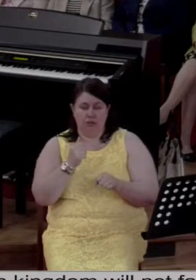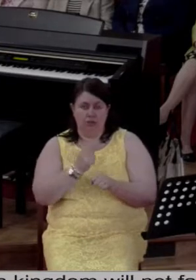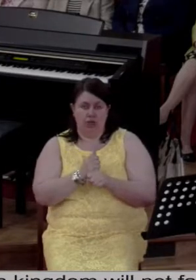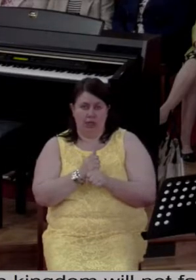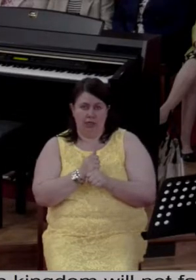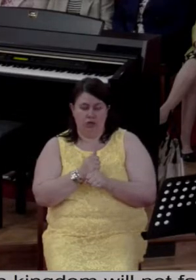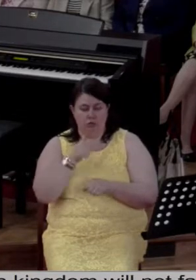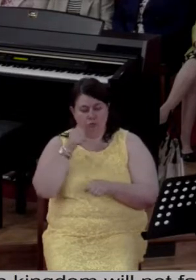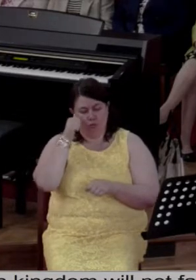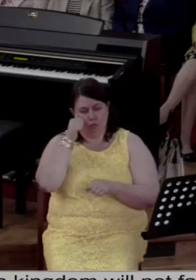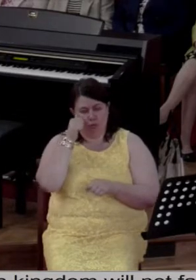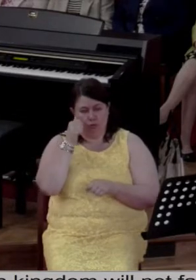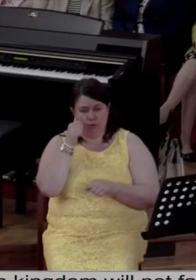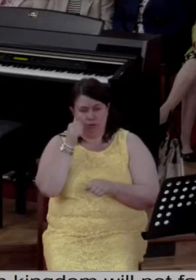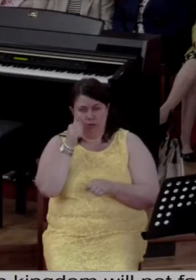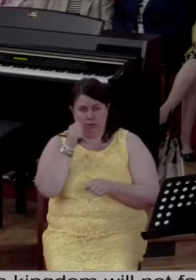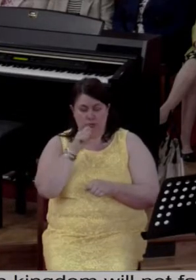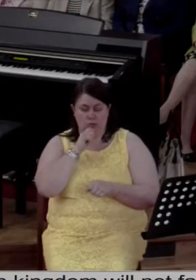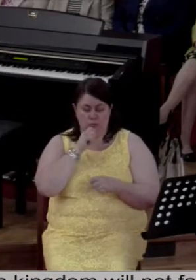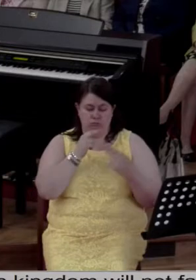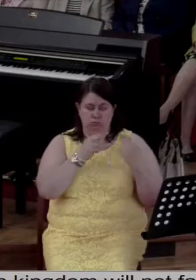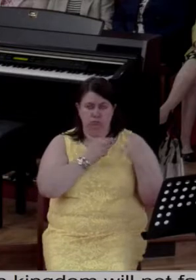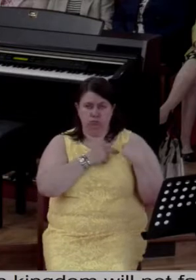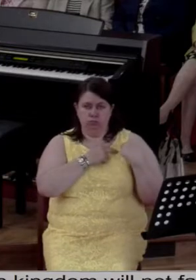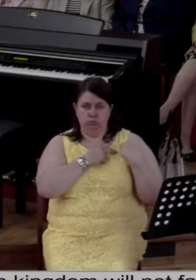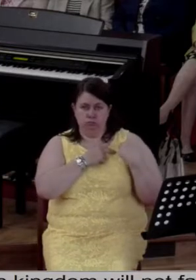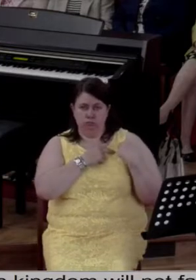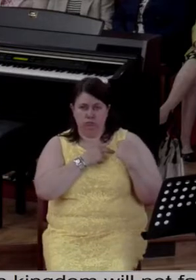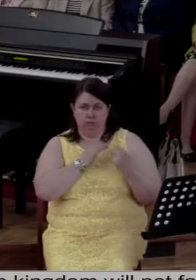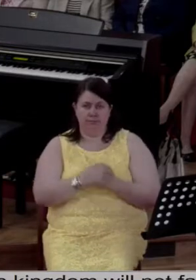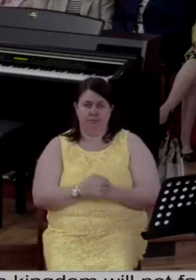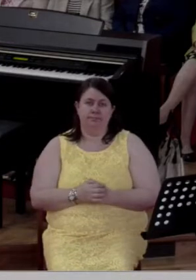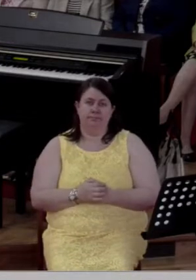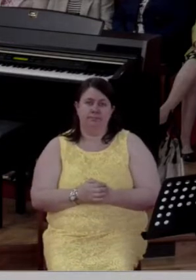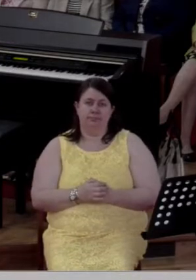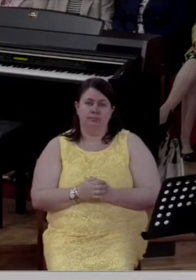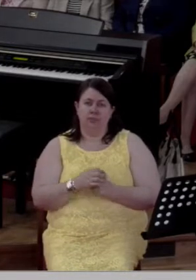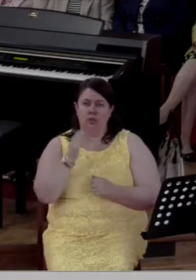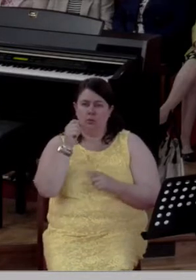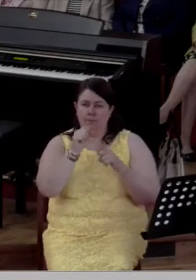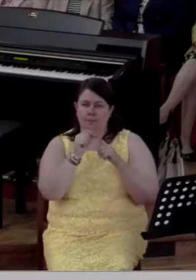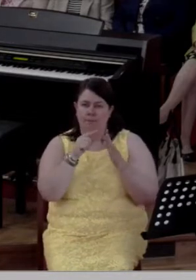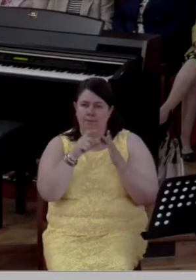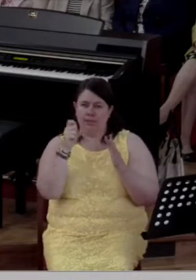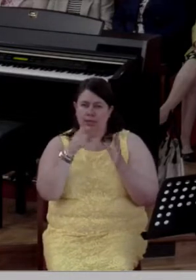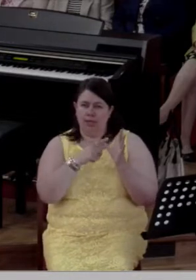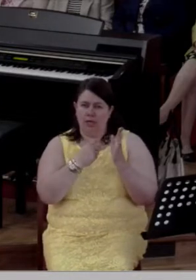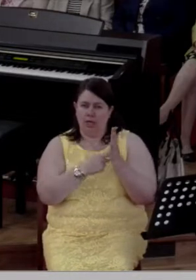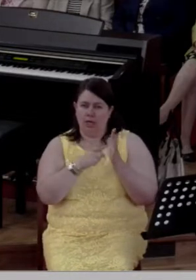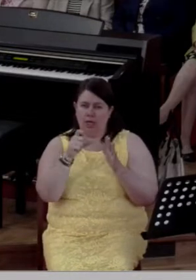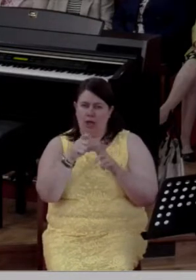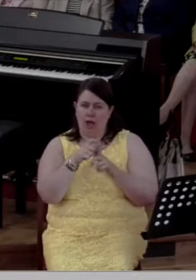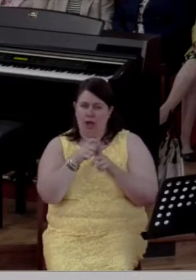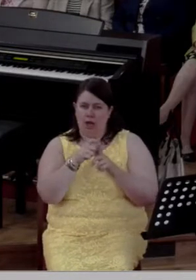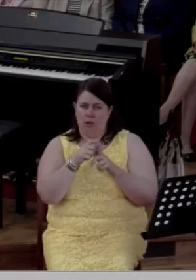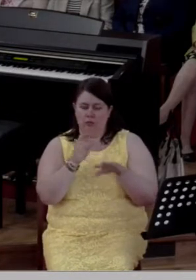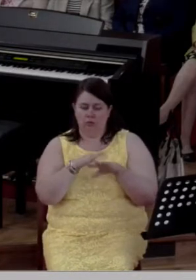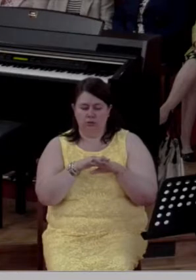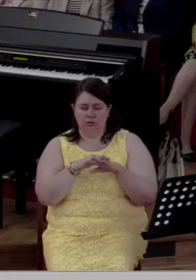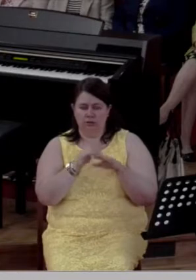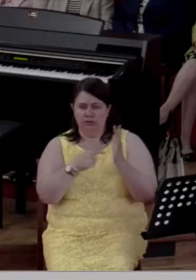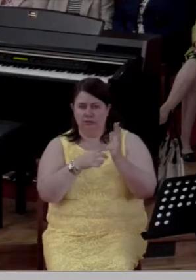the captain of the starship in that version is one Jean-Luc Picard, a British actor, Patrick